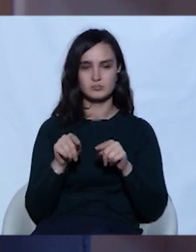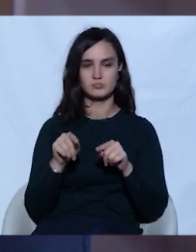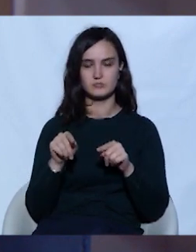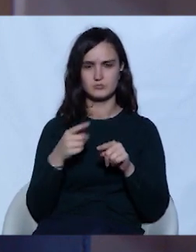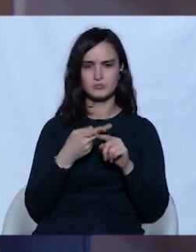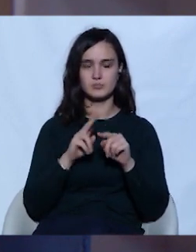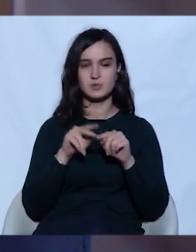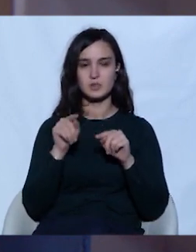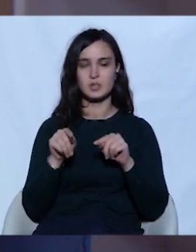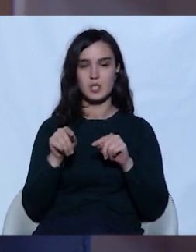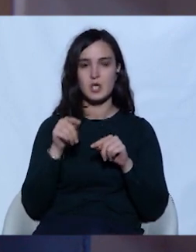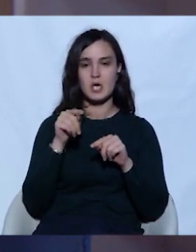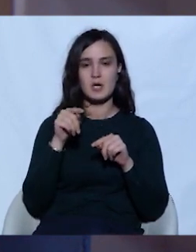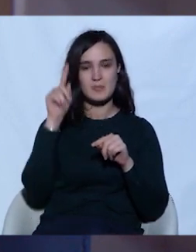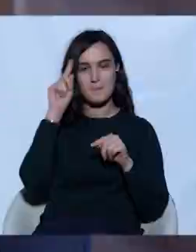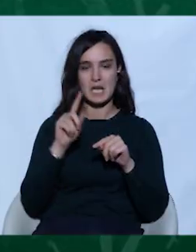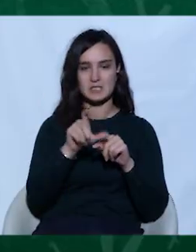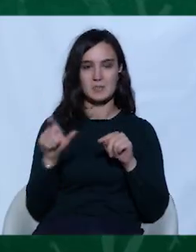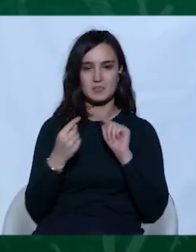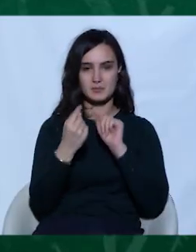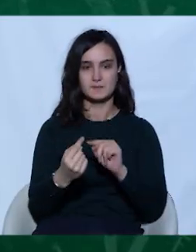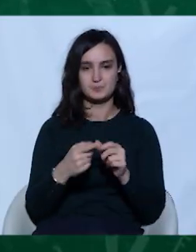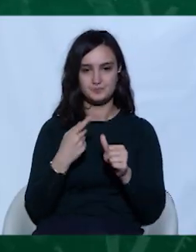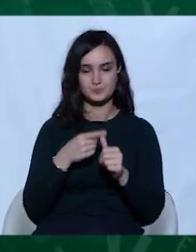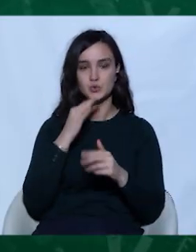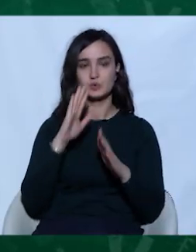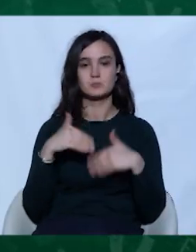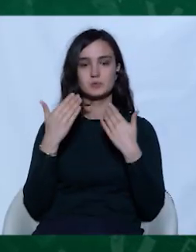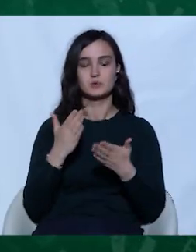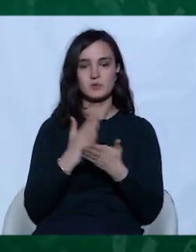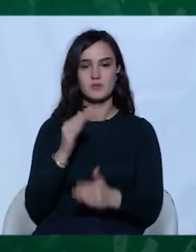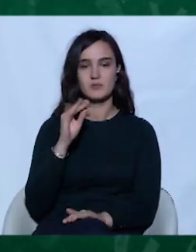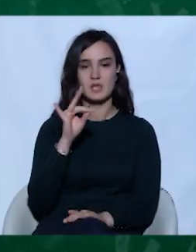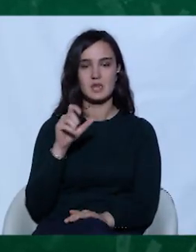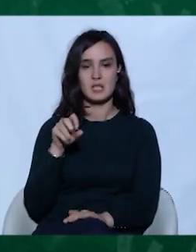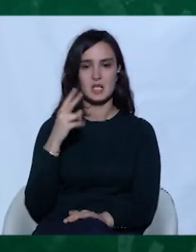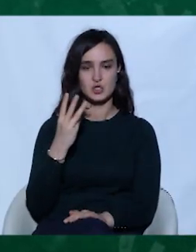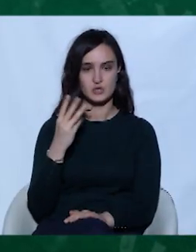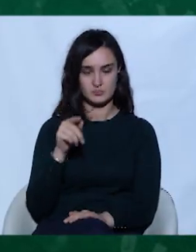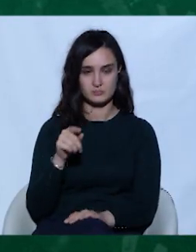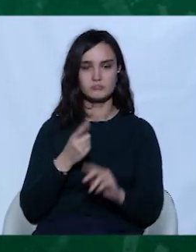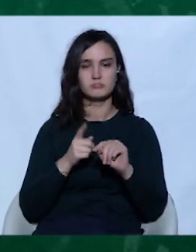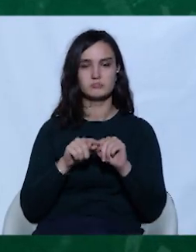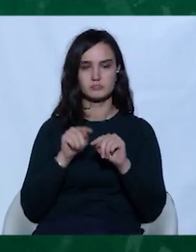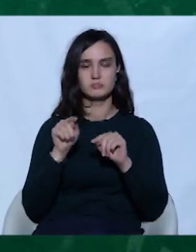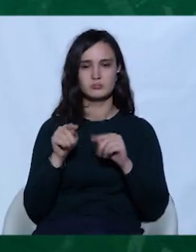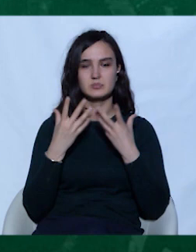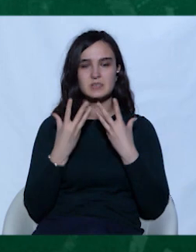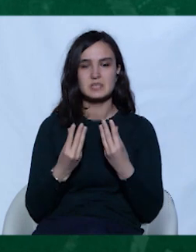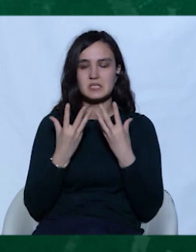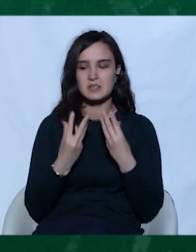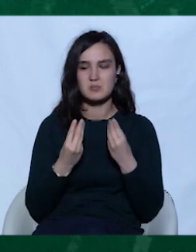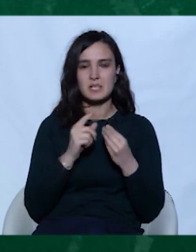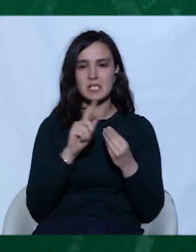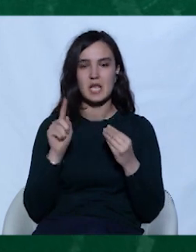let's look at our next word, insightful. Insightful is having or showing a true